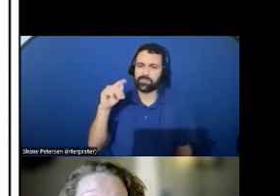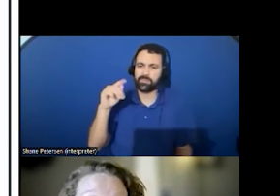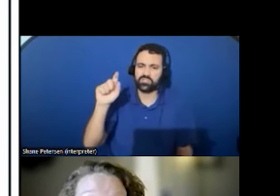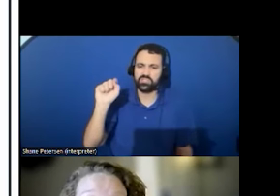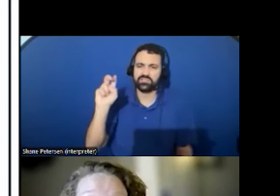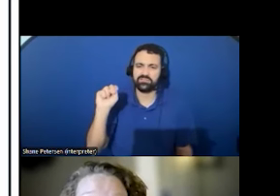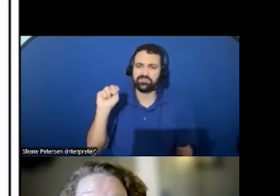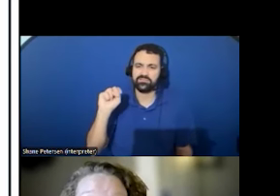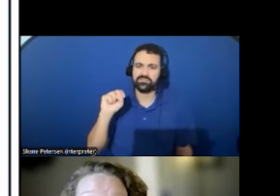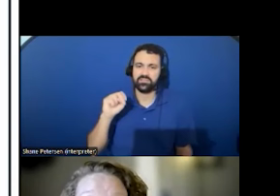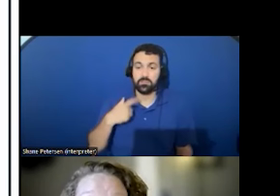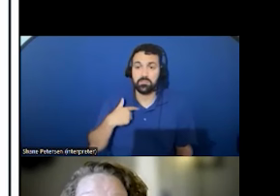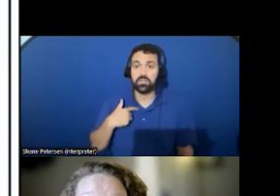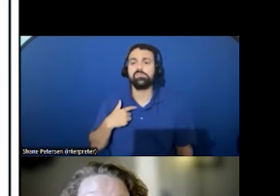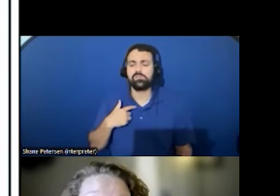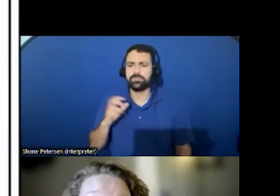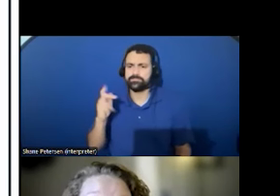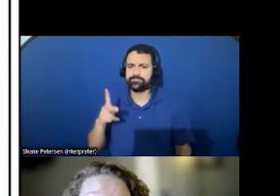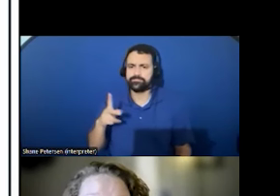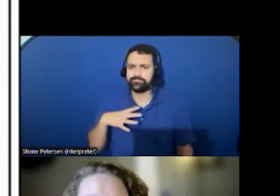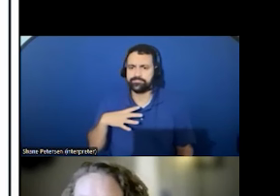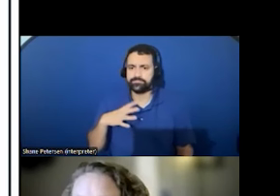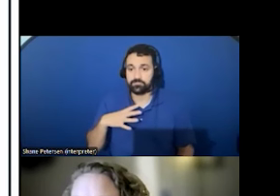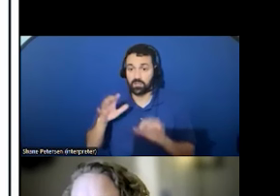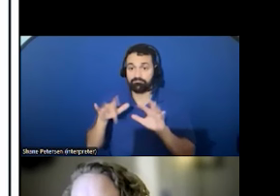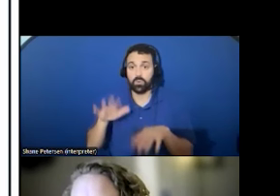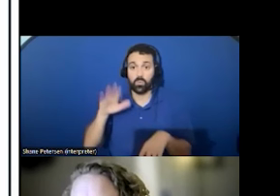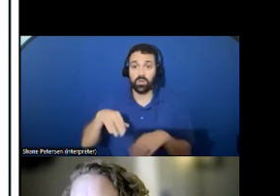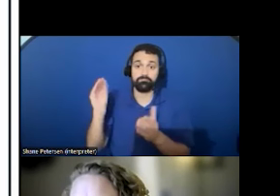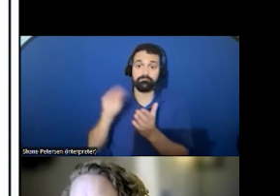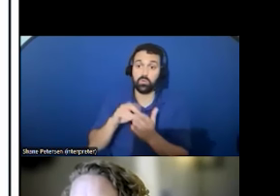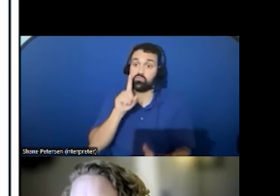would put a caption, like a real one.